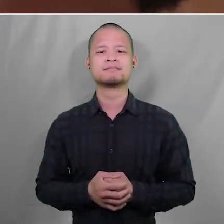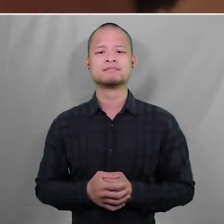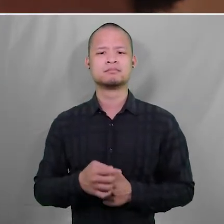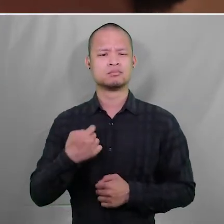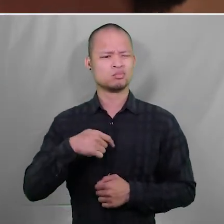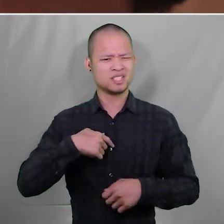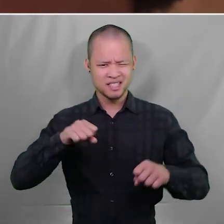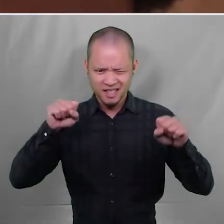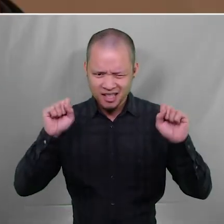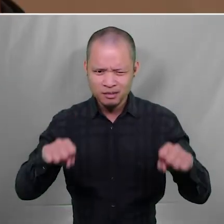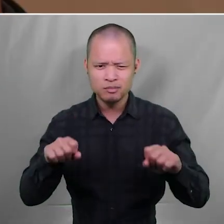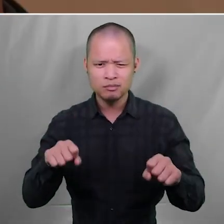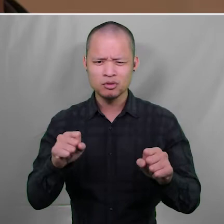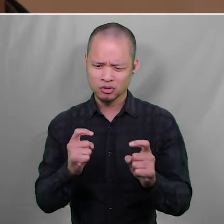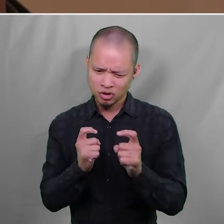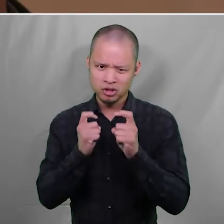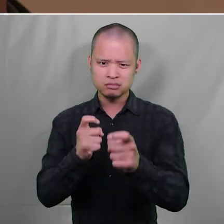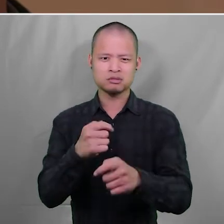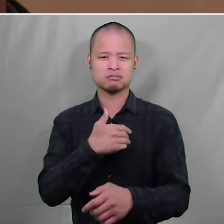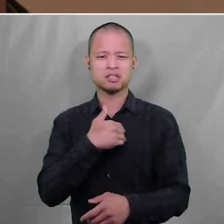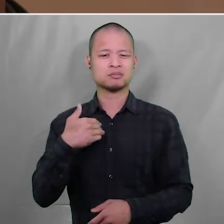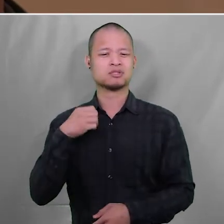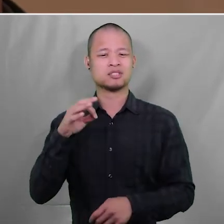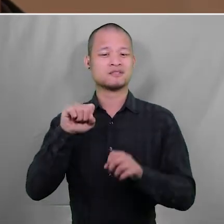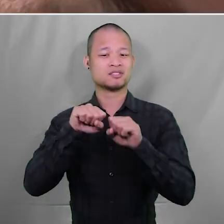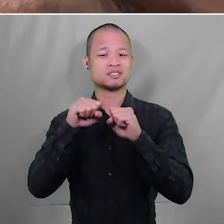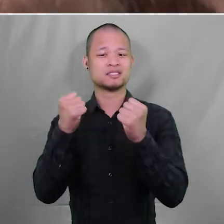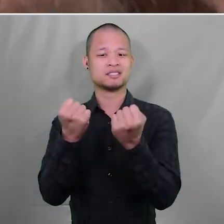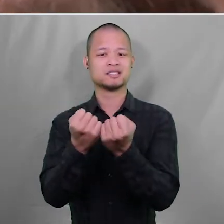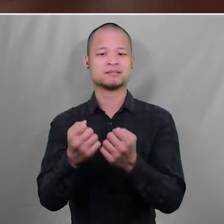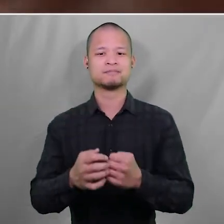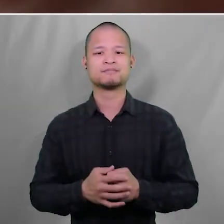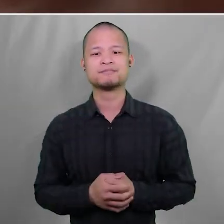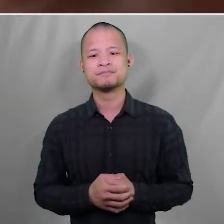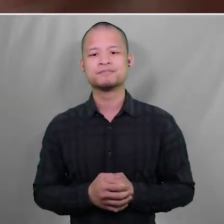are capable and contributing members of society.